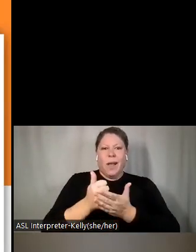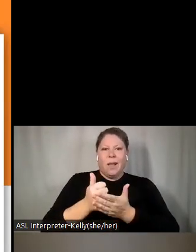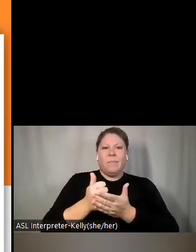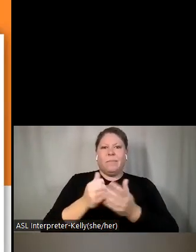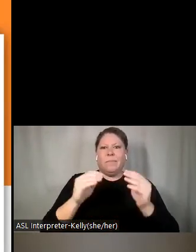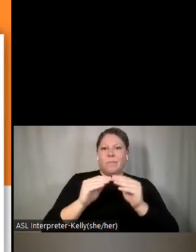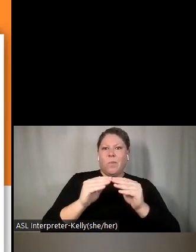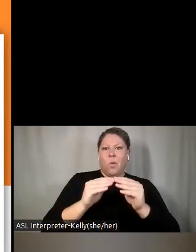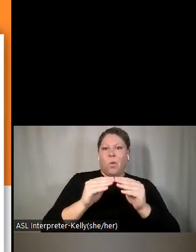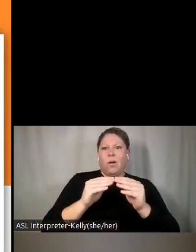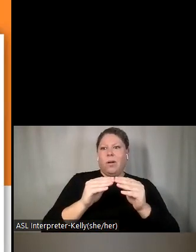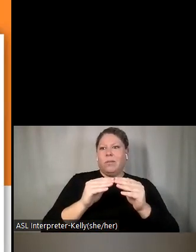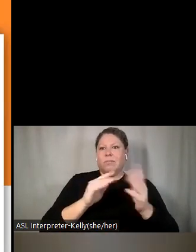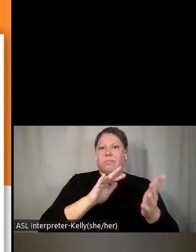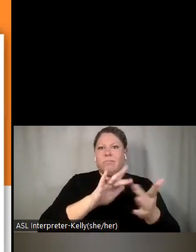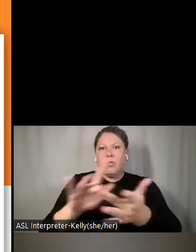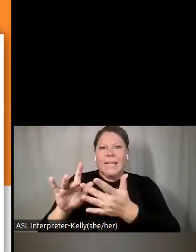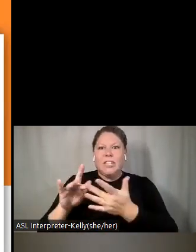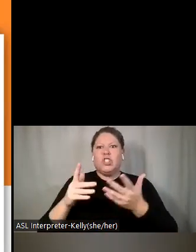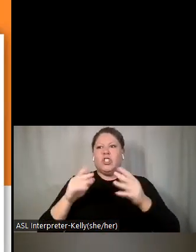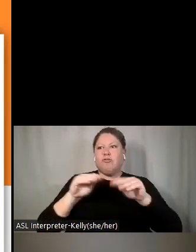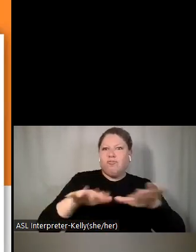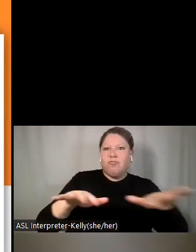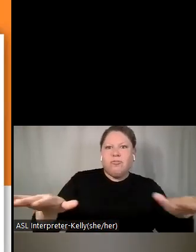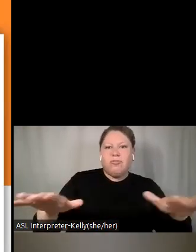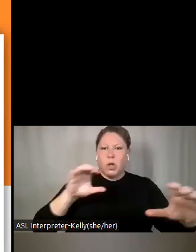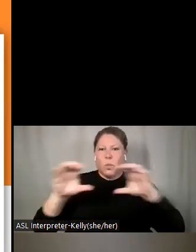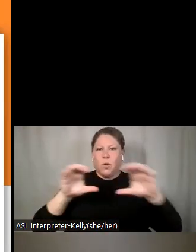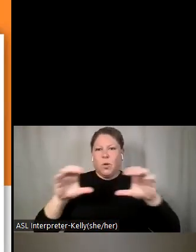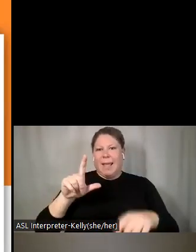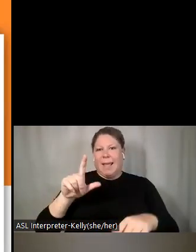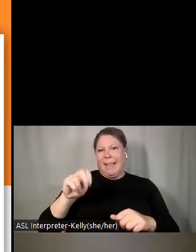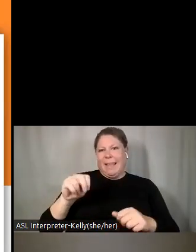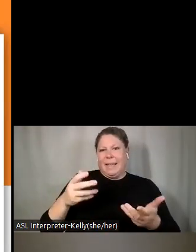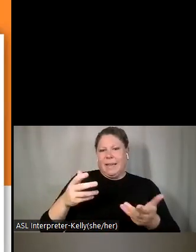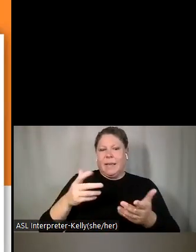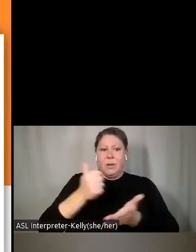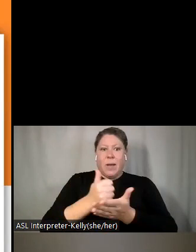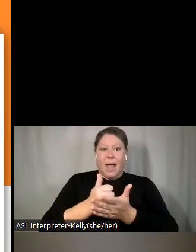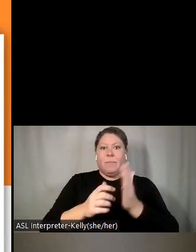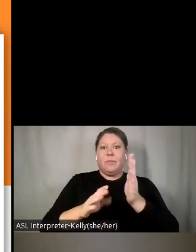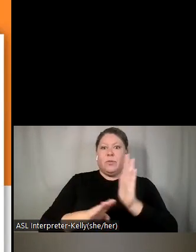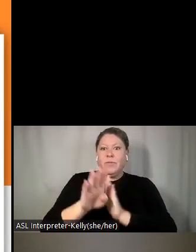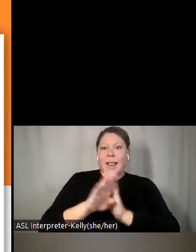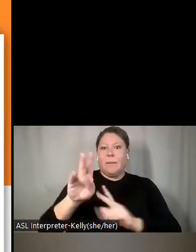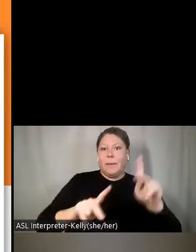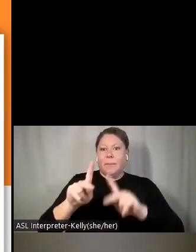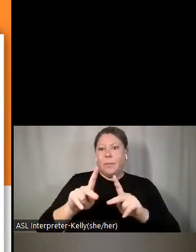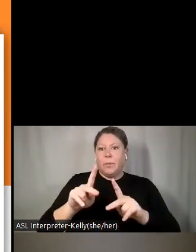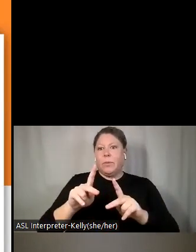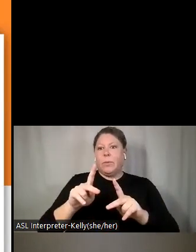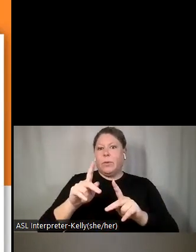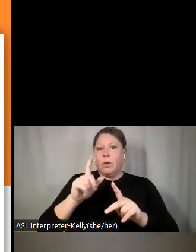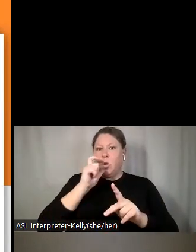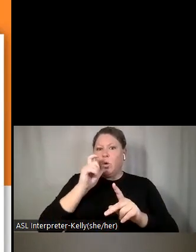CDPH staff. So this is to essentially a community of practice to further develop folks who are interested in or currently participating in